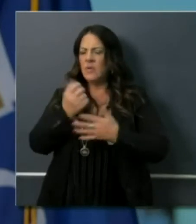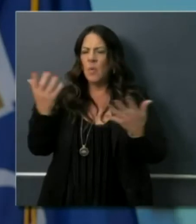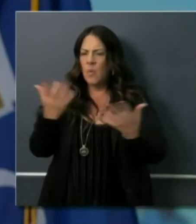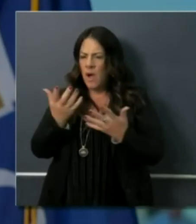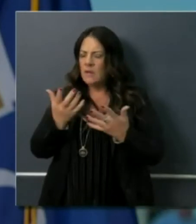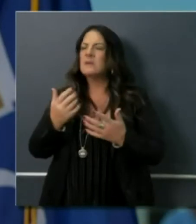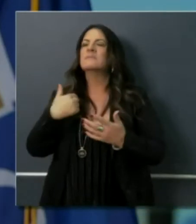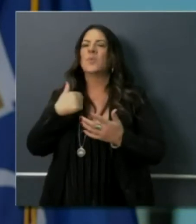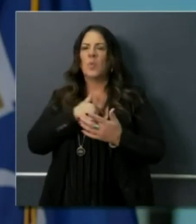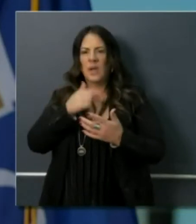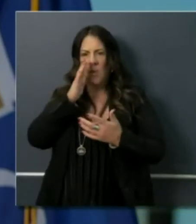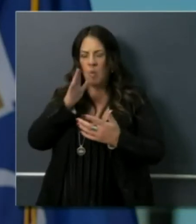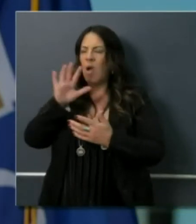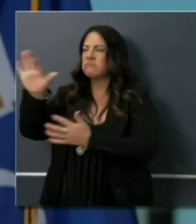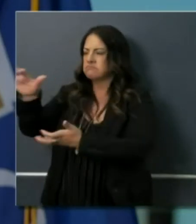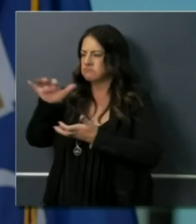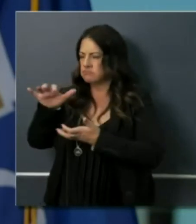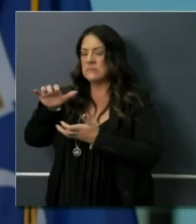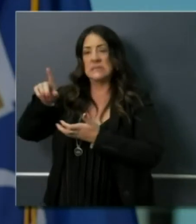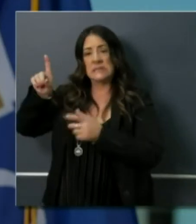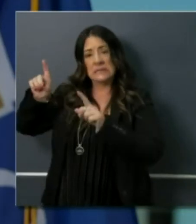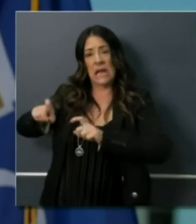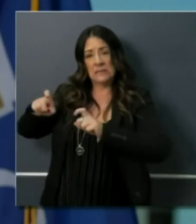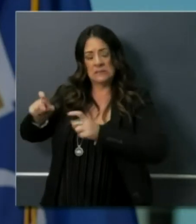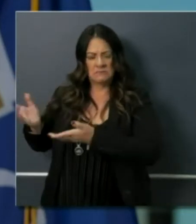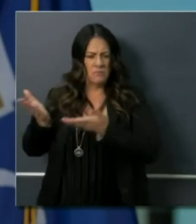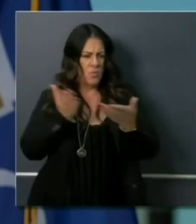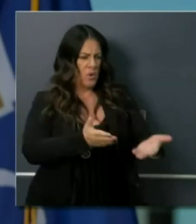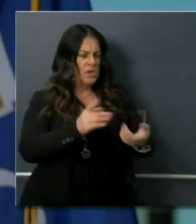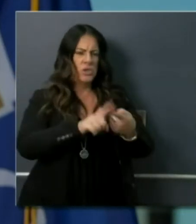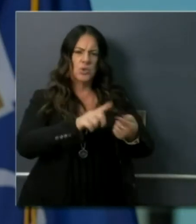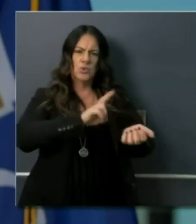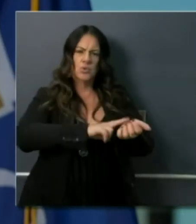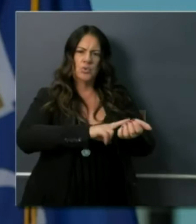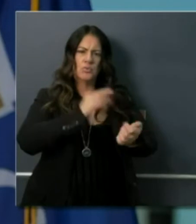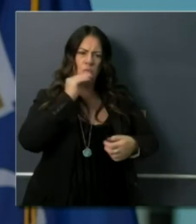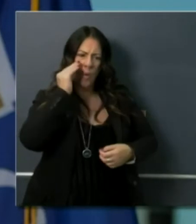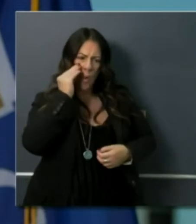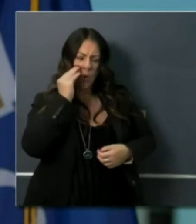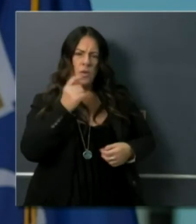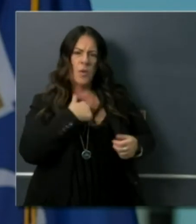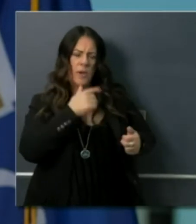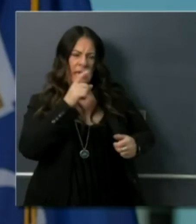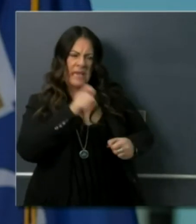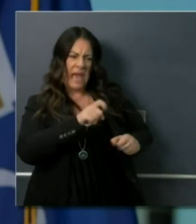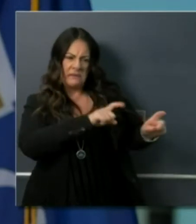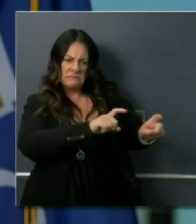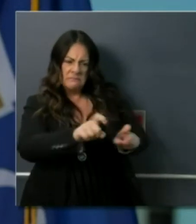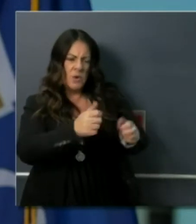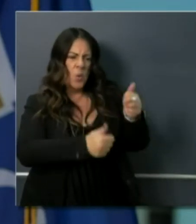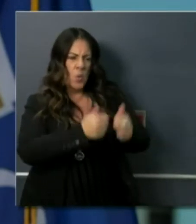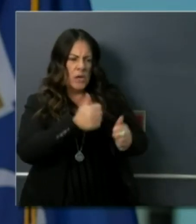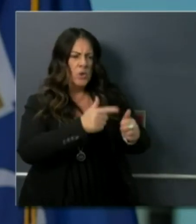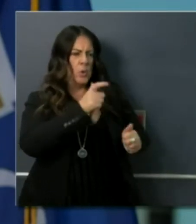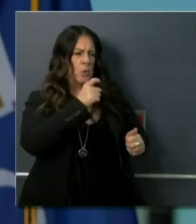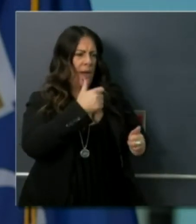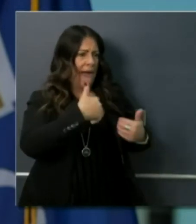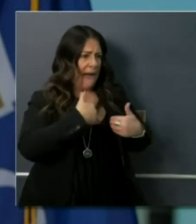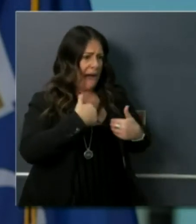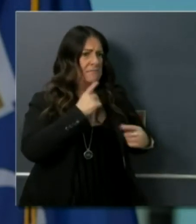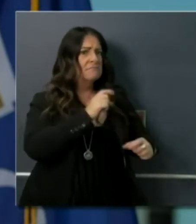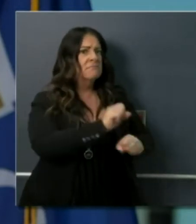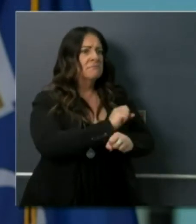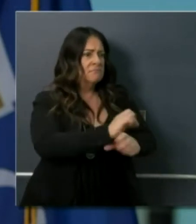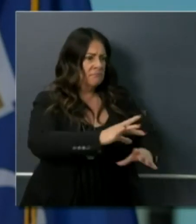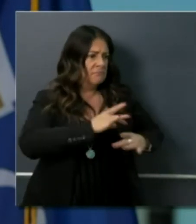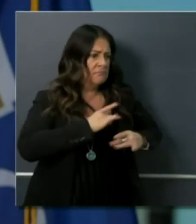tests to skilled nursing facilities so that we can identify people with symptoms who might be COVID positive early, make sure that